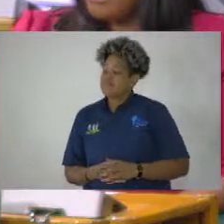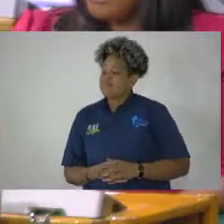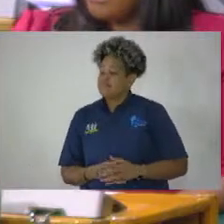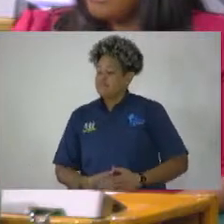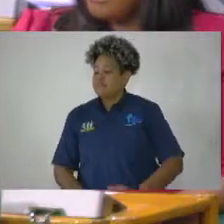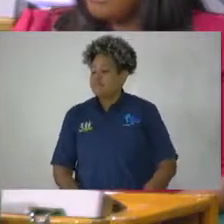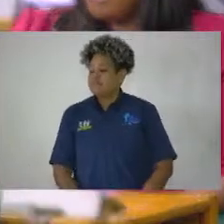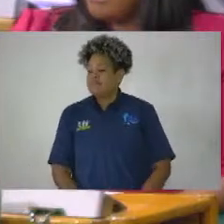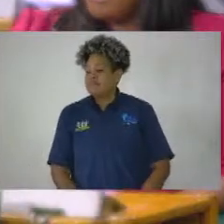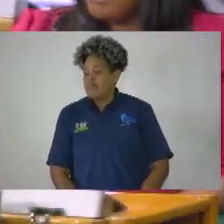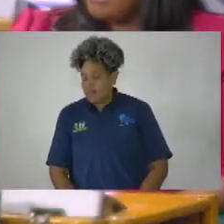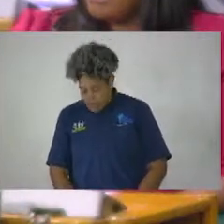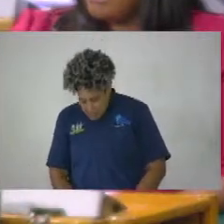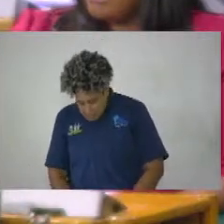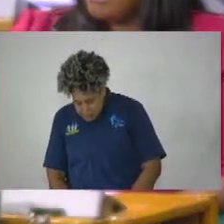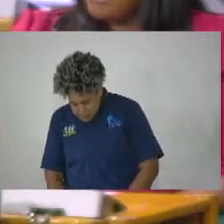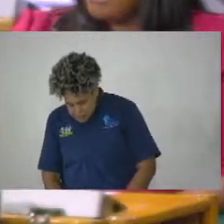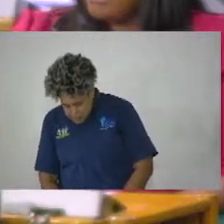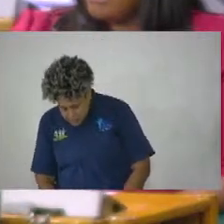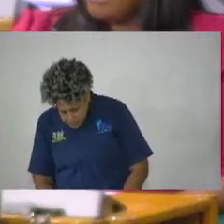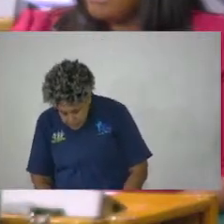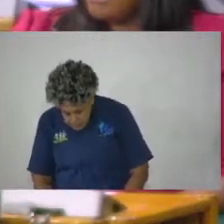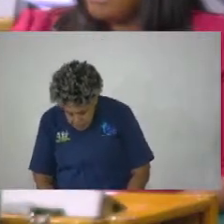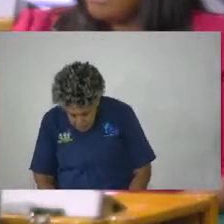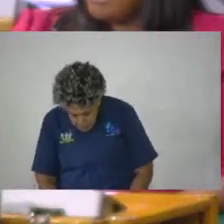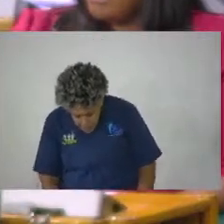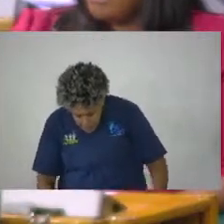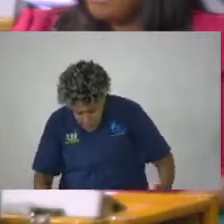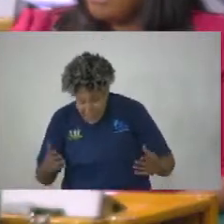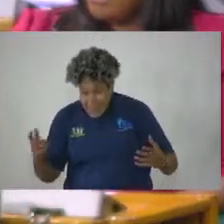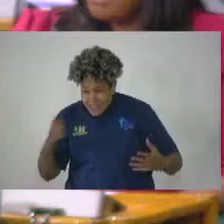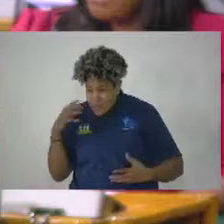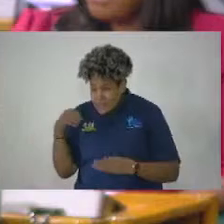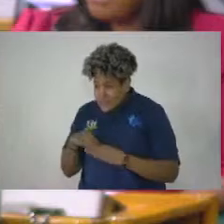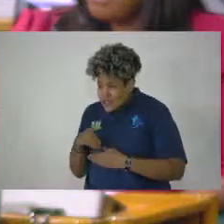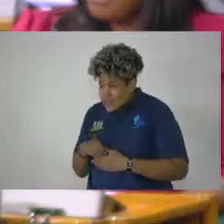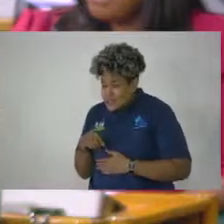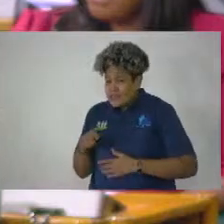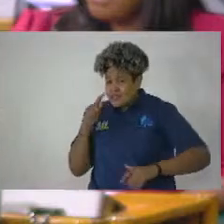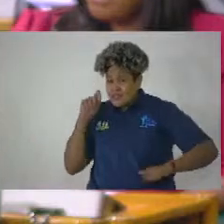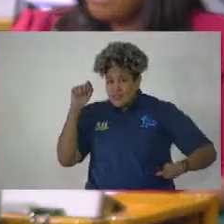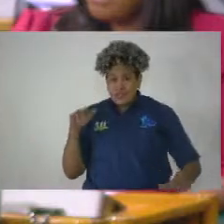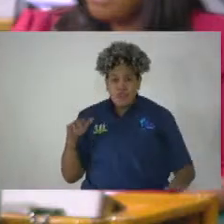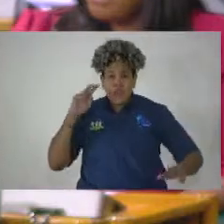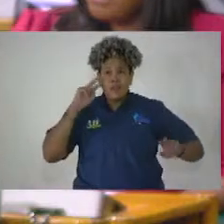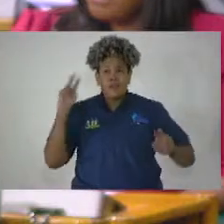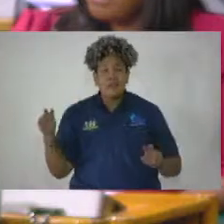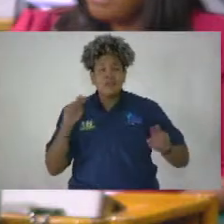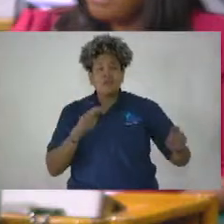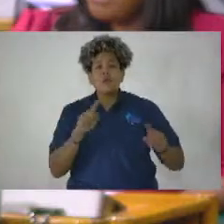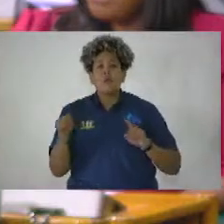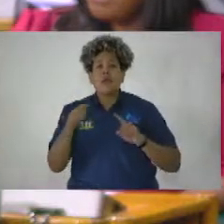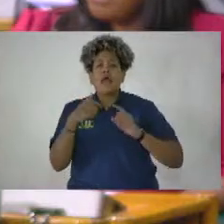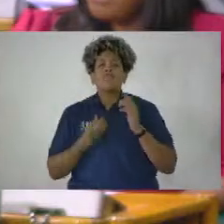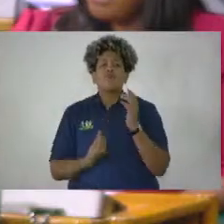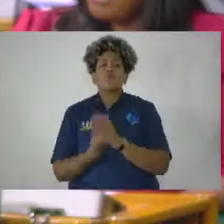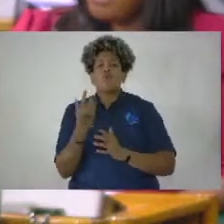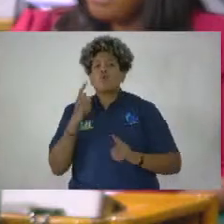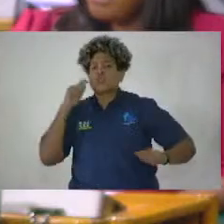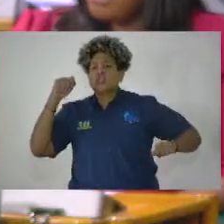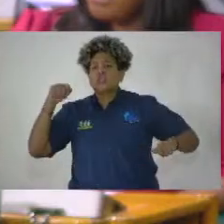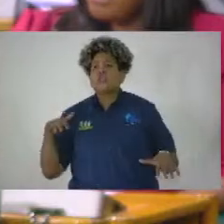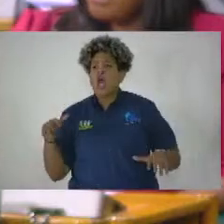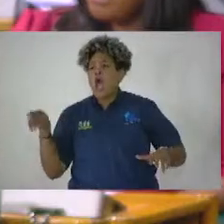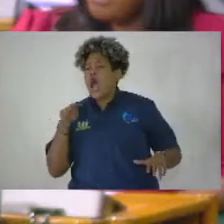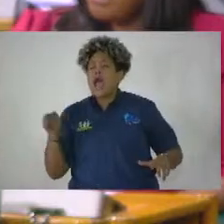And the thing to internalize is that these shocks, when you have a growth shock,